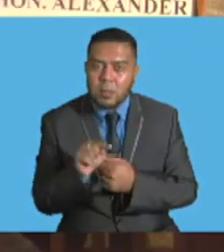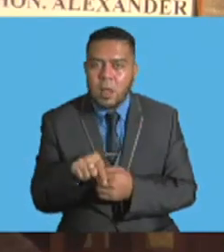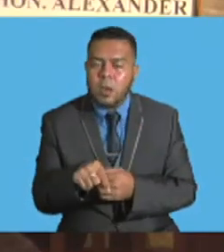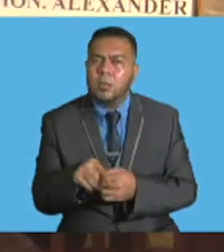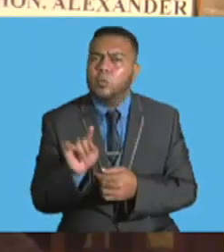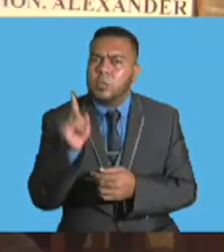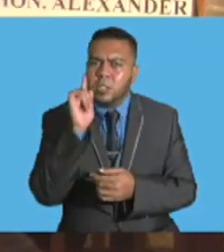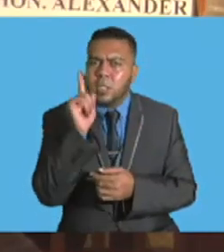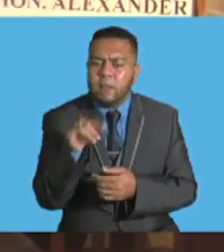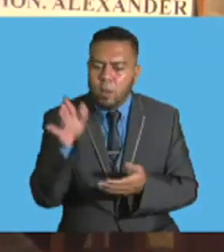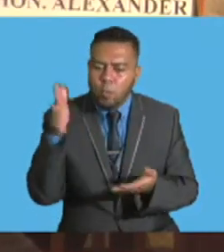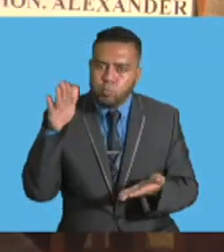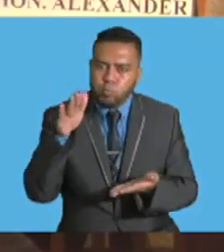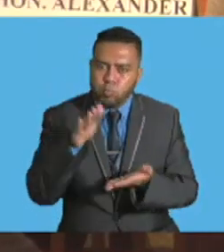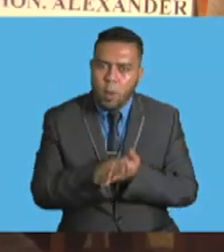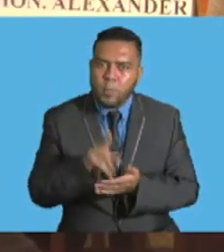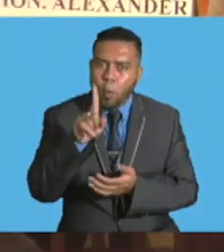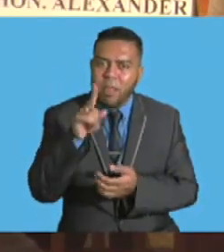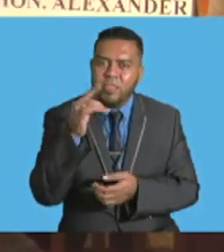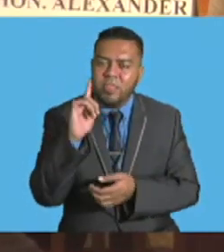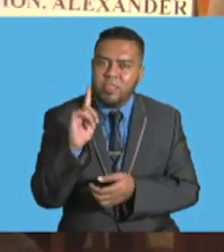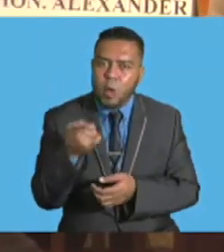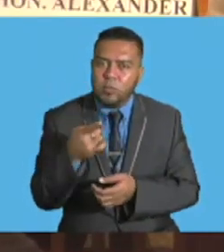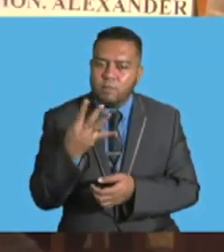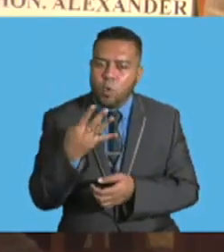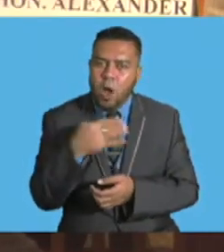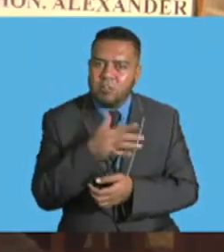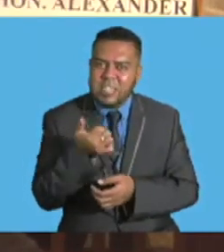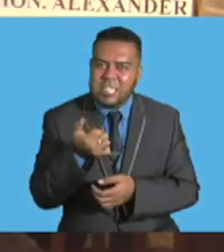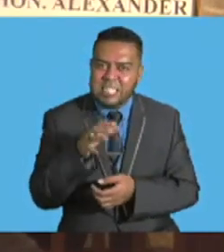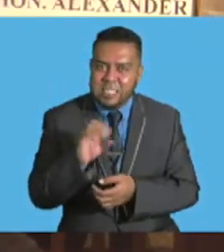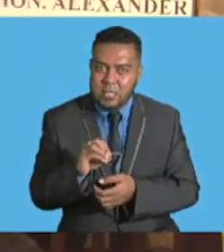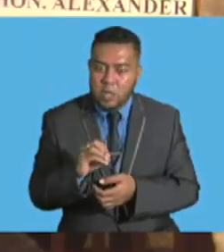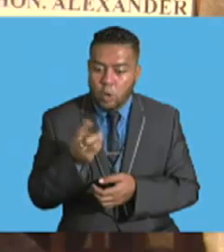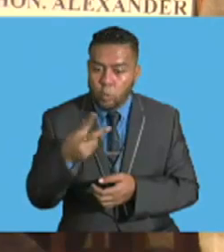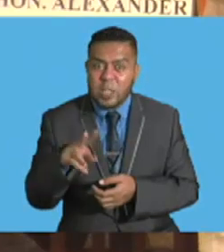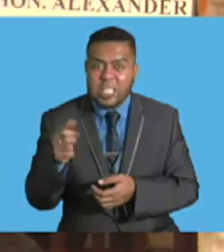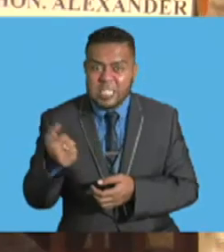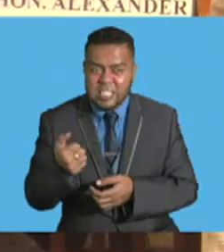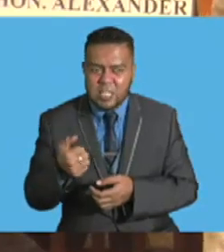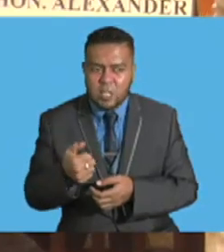Court, it went down to 1,460. In 2016,